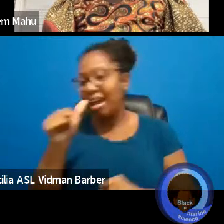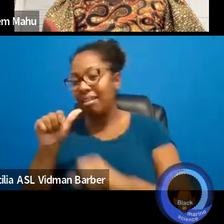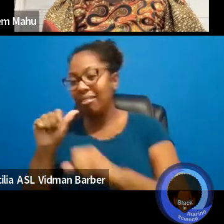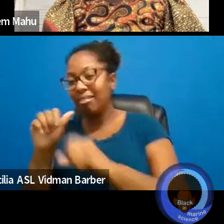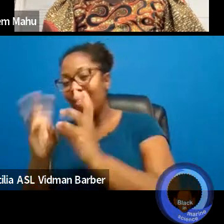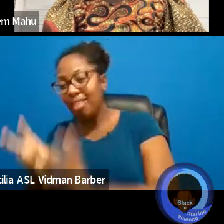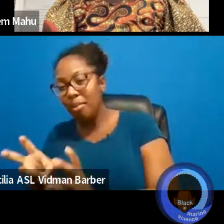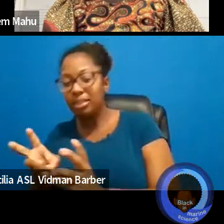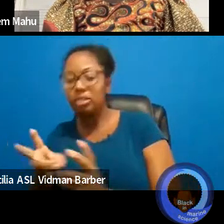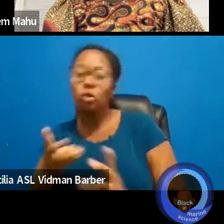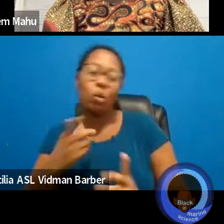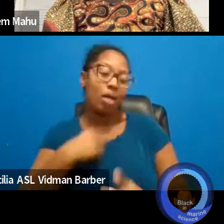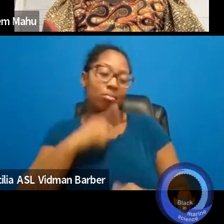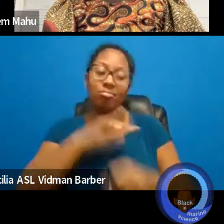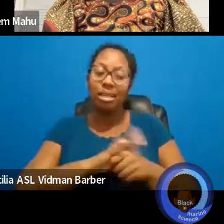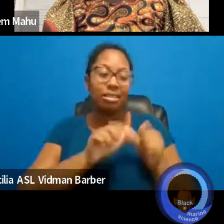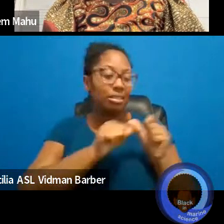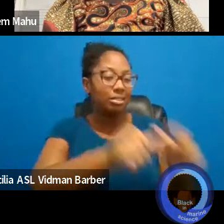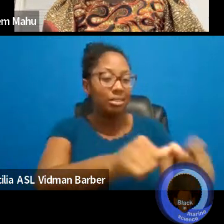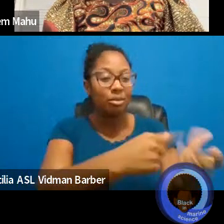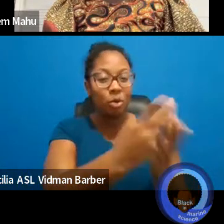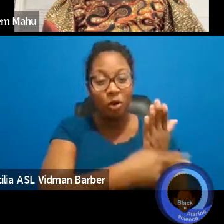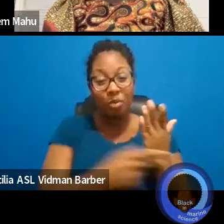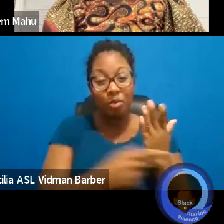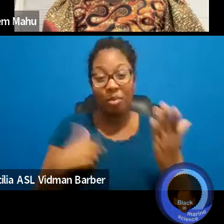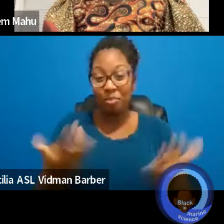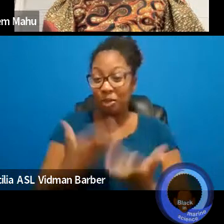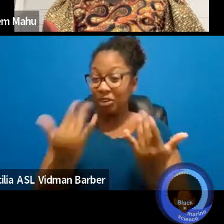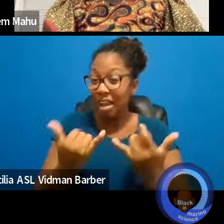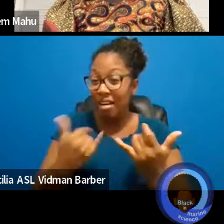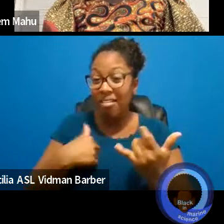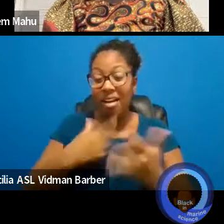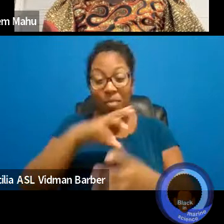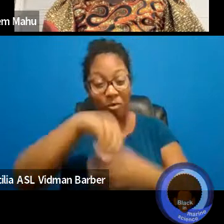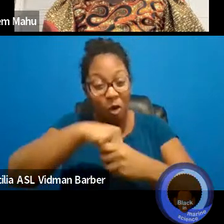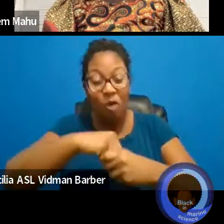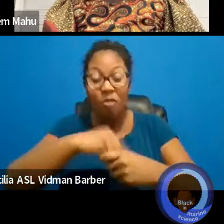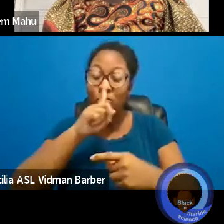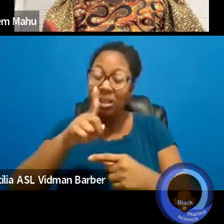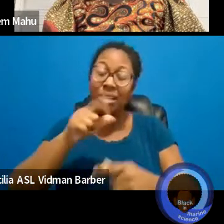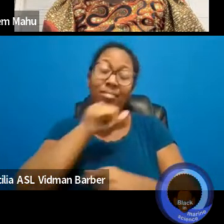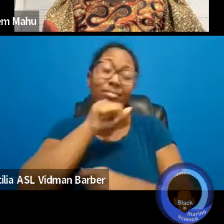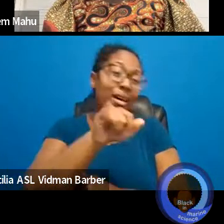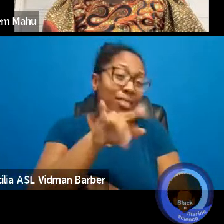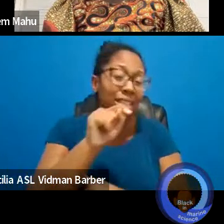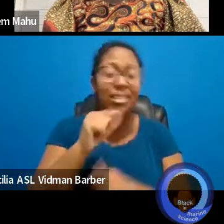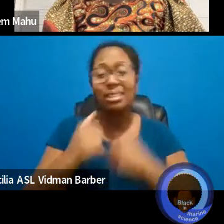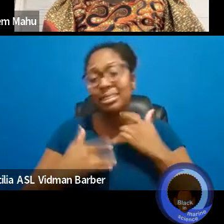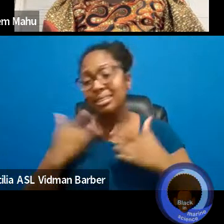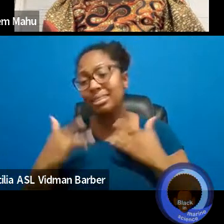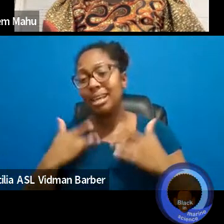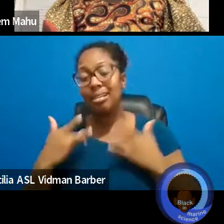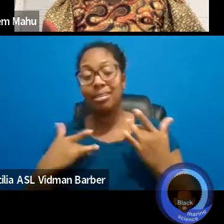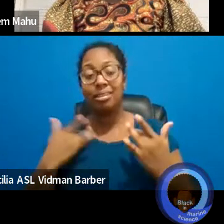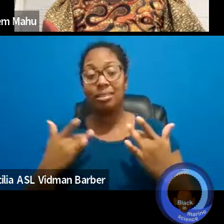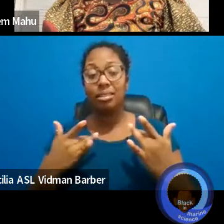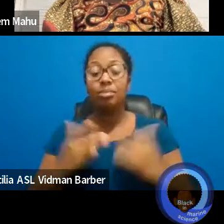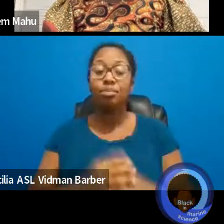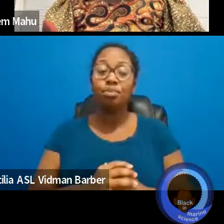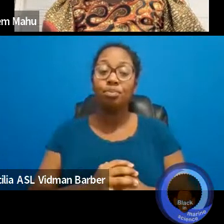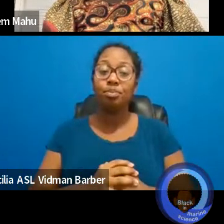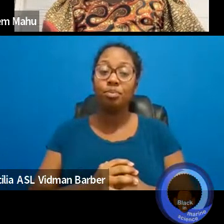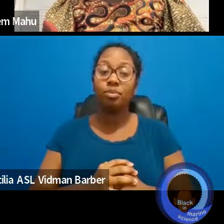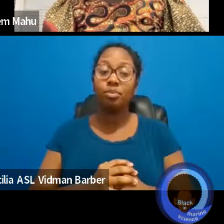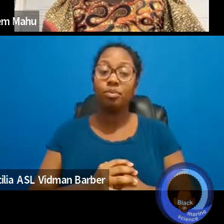program through. And I am here right now, I'm doing it, I'm loving it, and I'm excelling at it. So initially, it wasn't